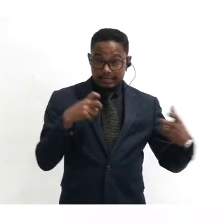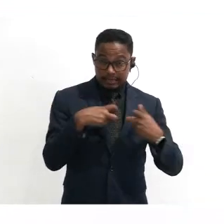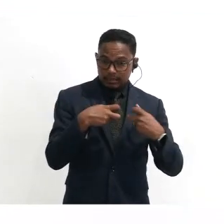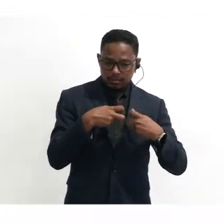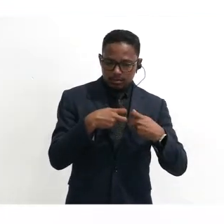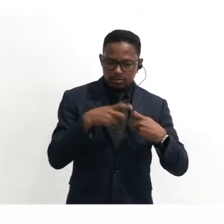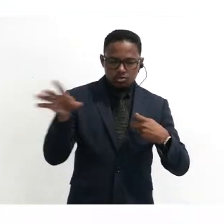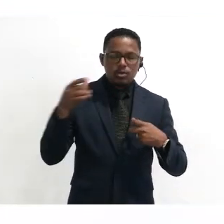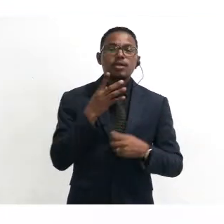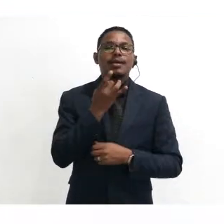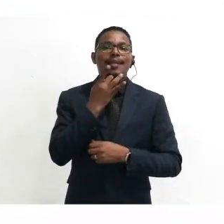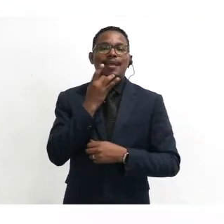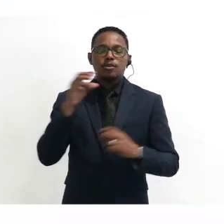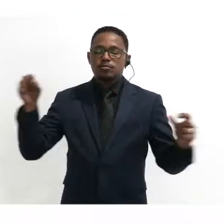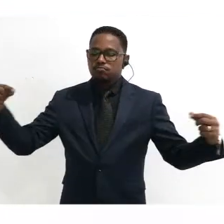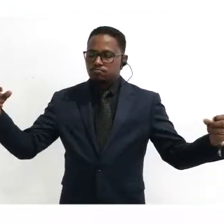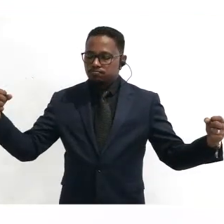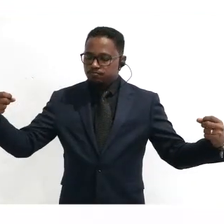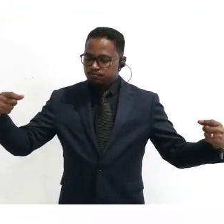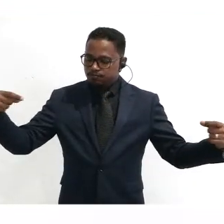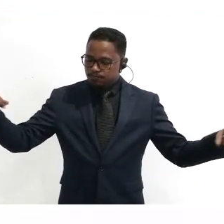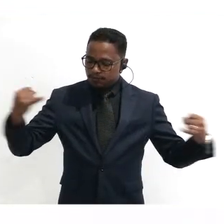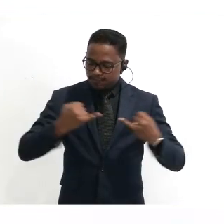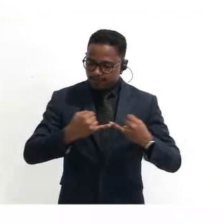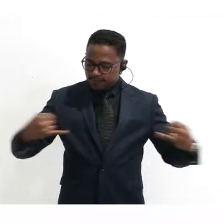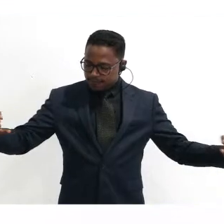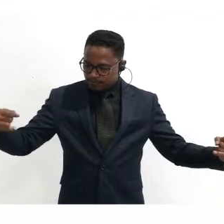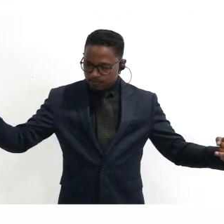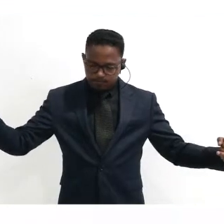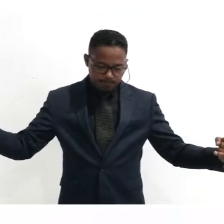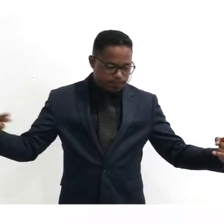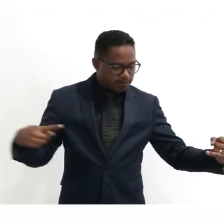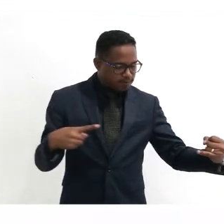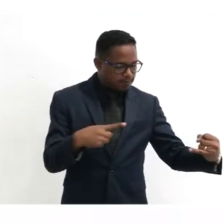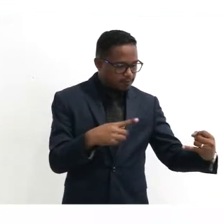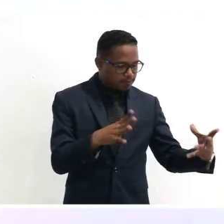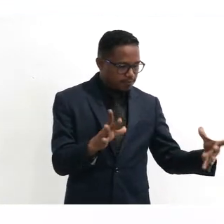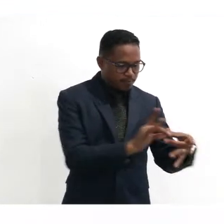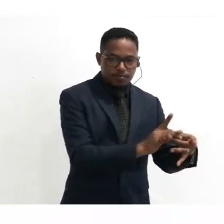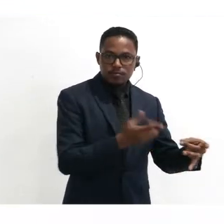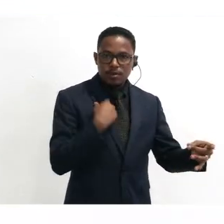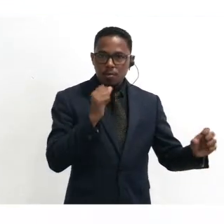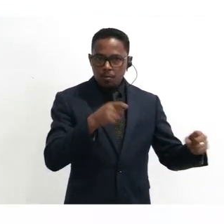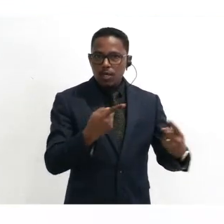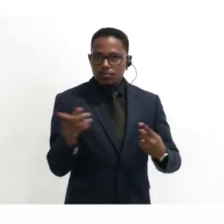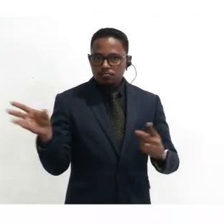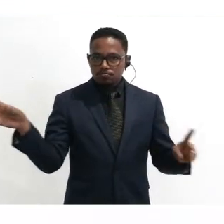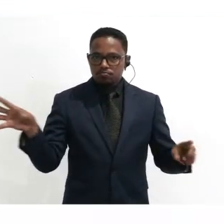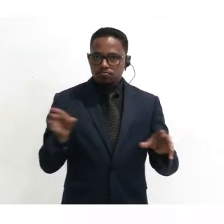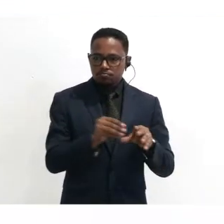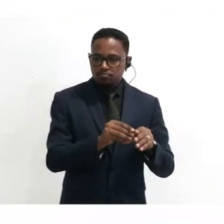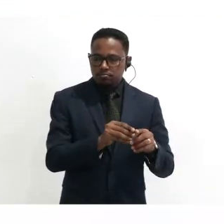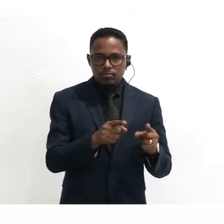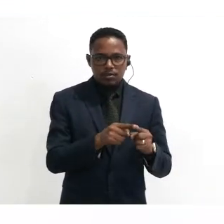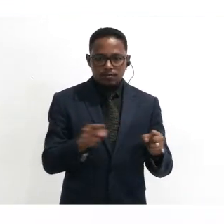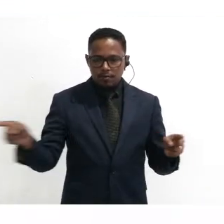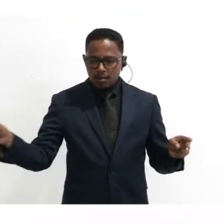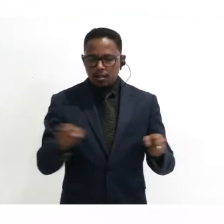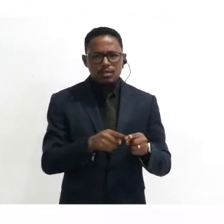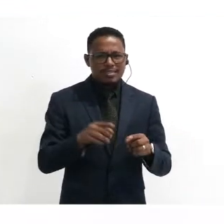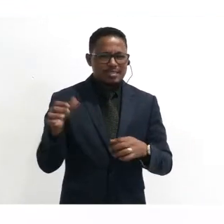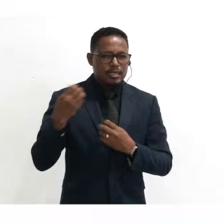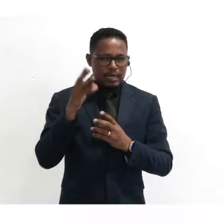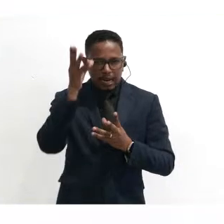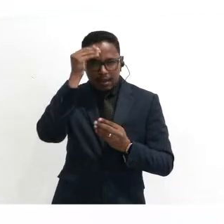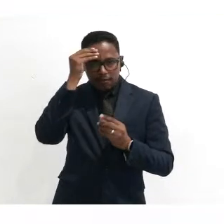than electricity does in a copper wire. So there's a desire to try and bring that kind of technology